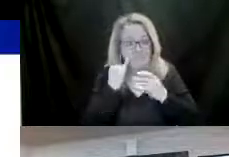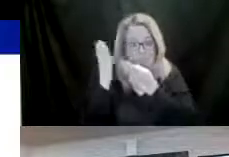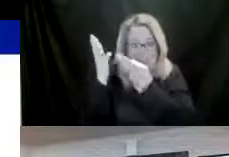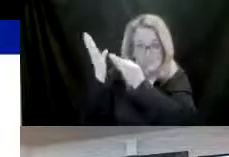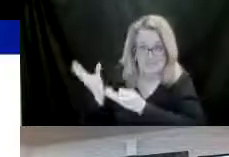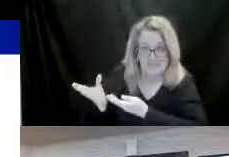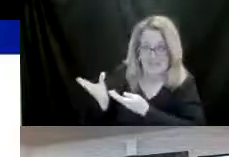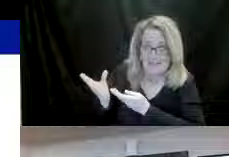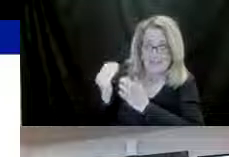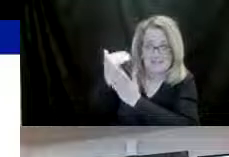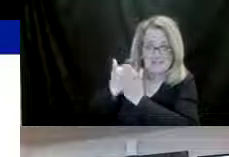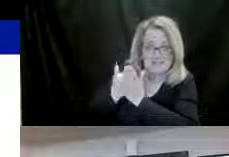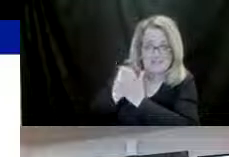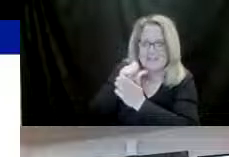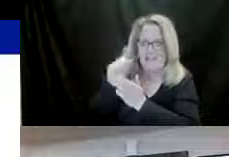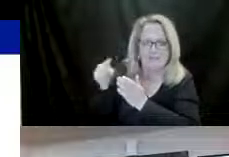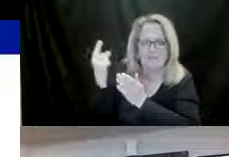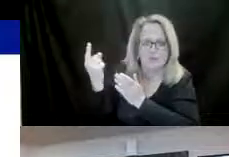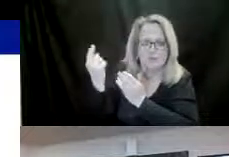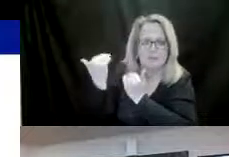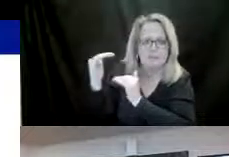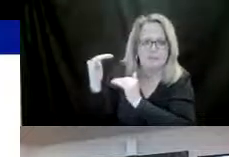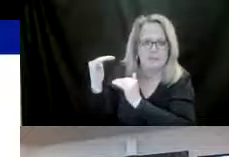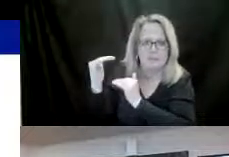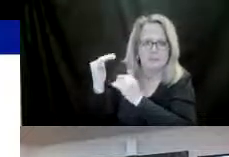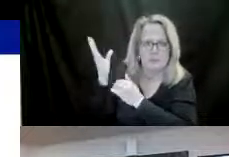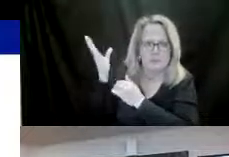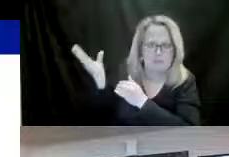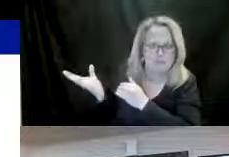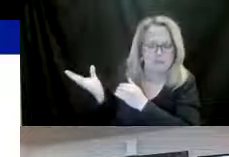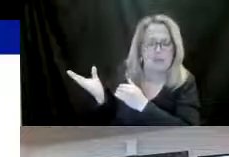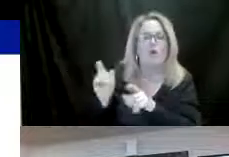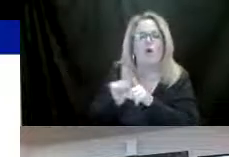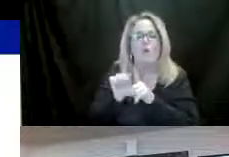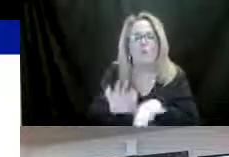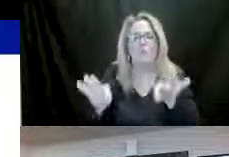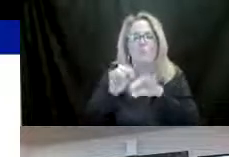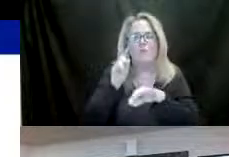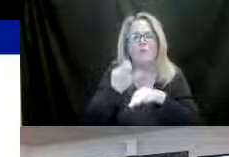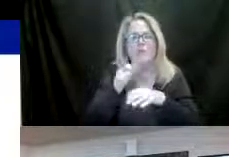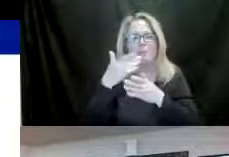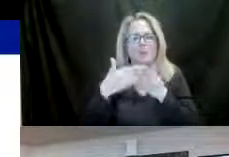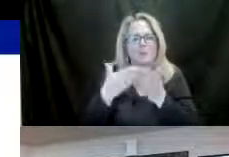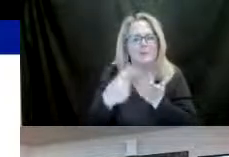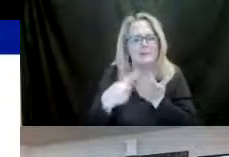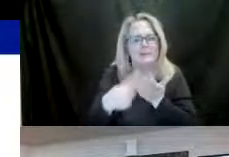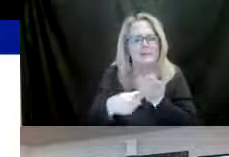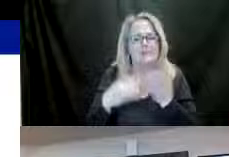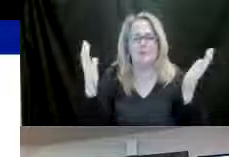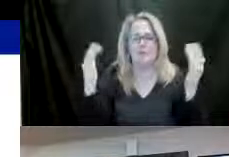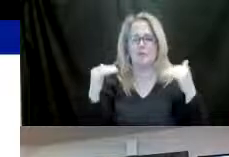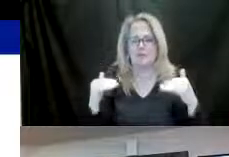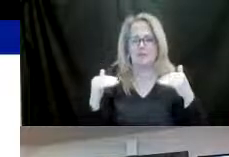are not exclusive to just early and movement exploration, though. They are also important for the other two parts we're going to talk about. So let's move